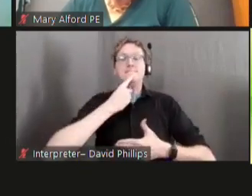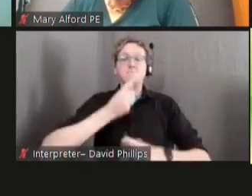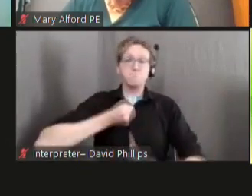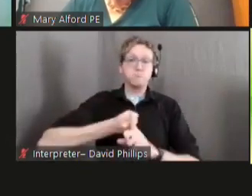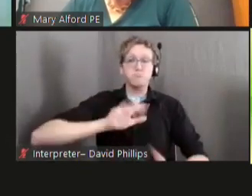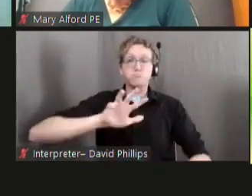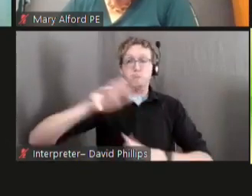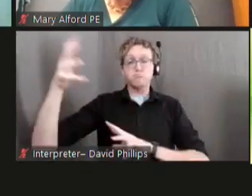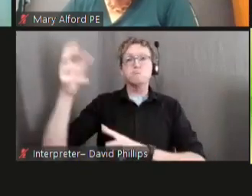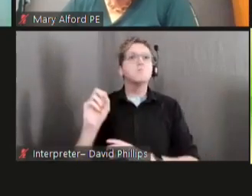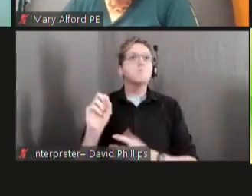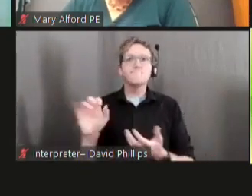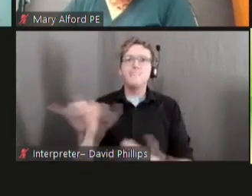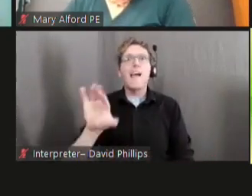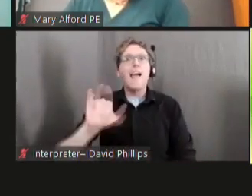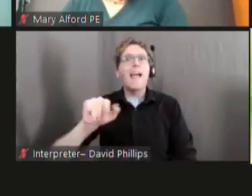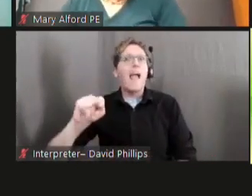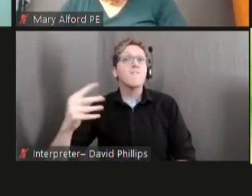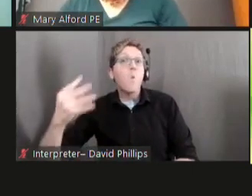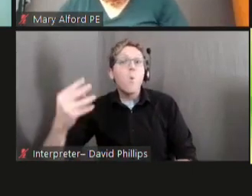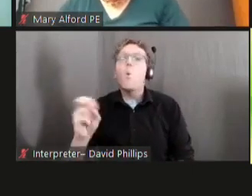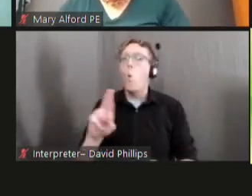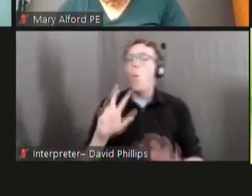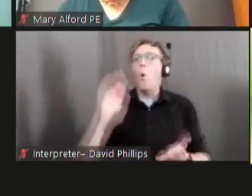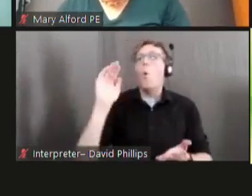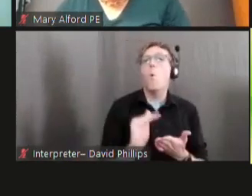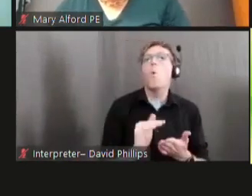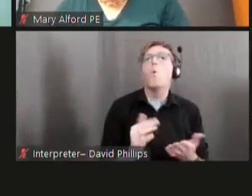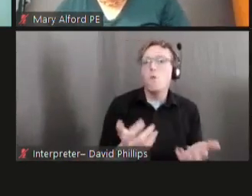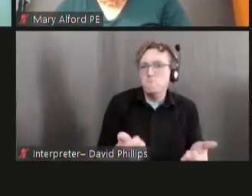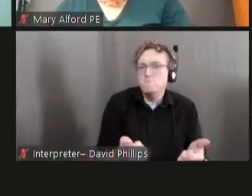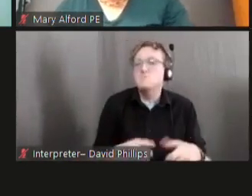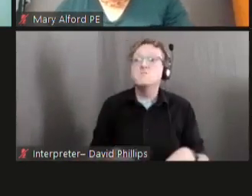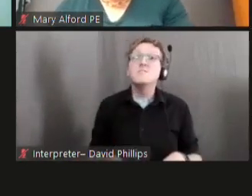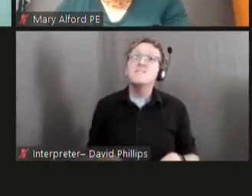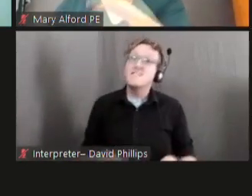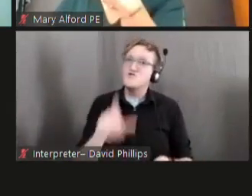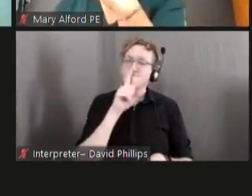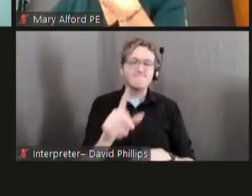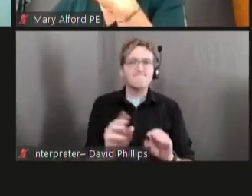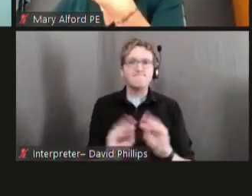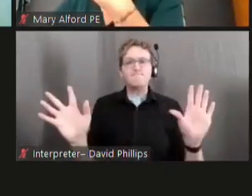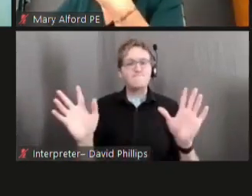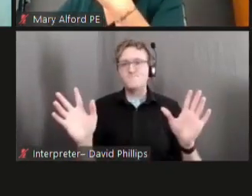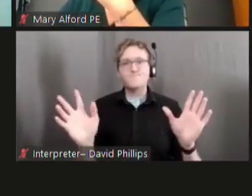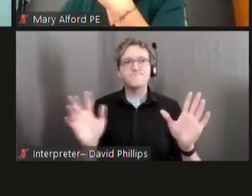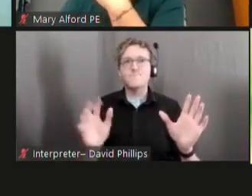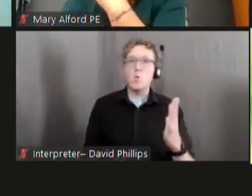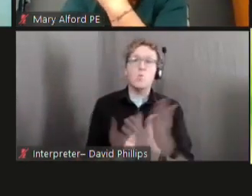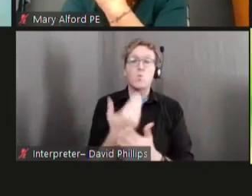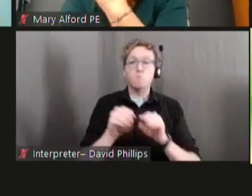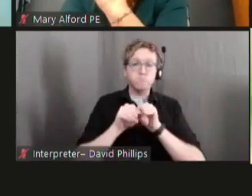that in fact can be contained. There is no doubt that we are experiencing a dramatic new surge